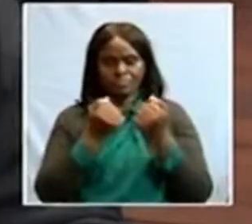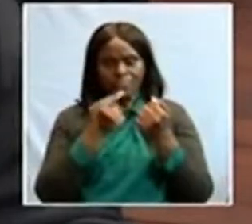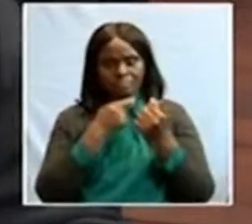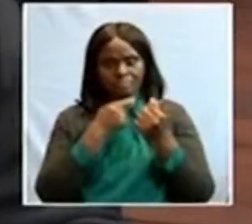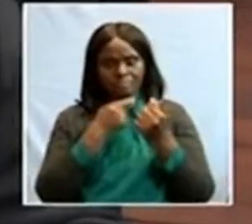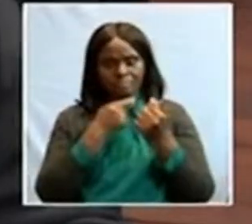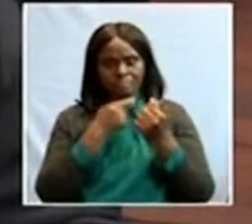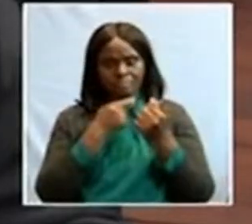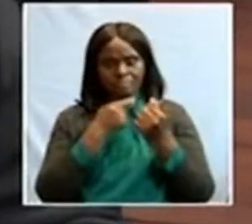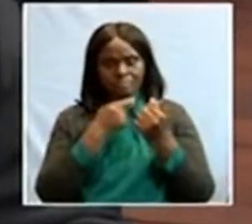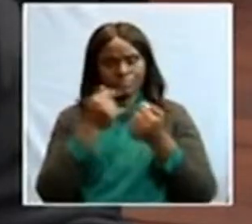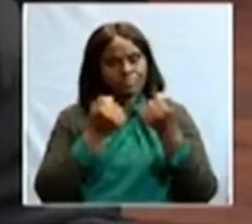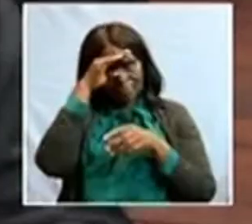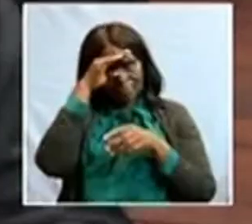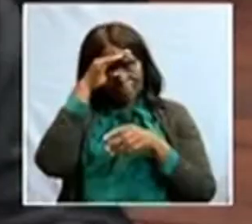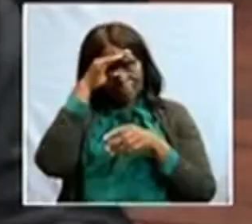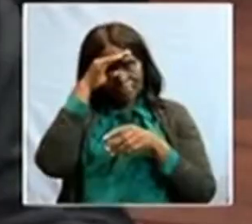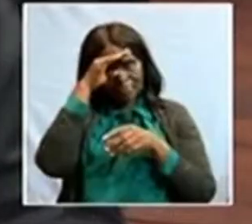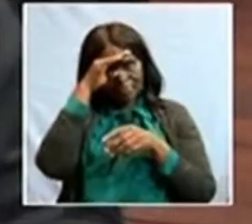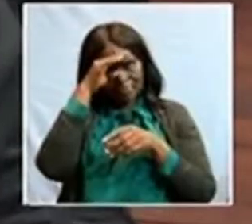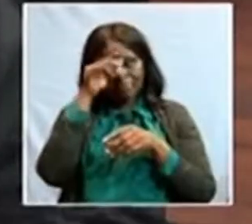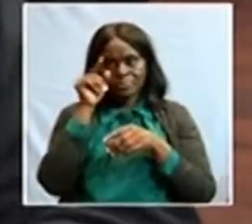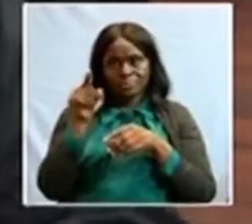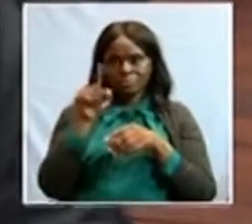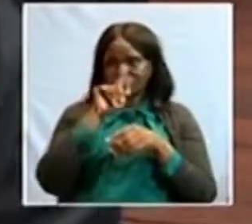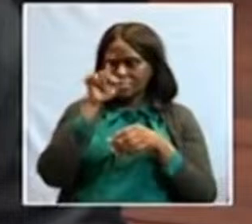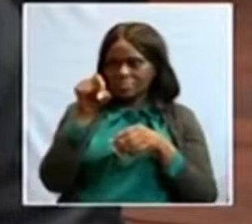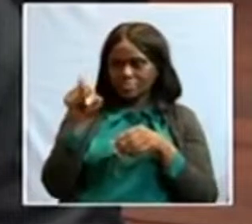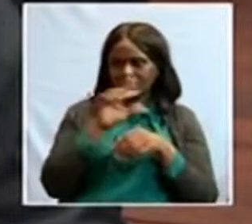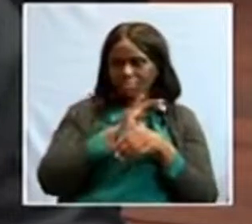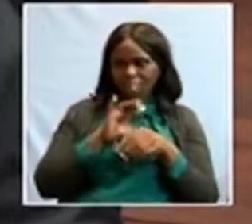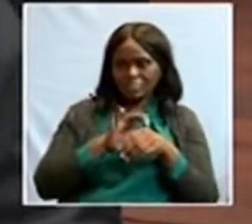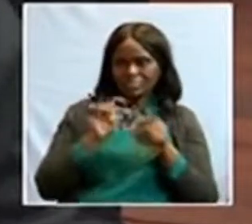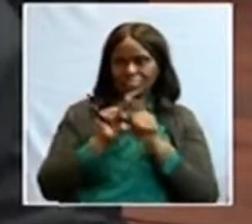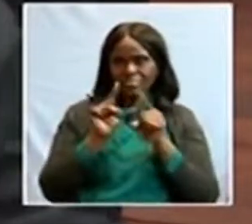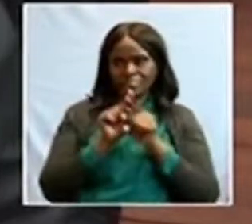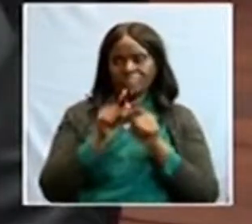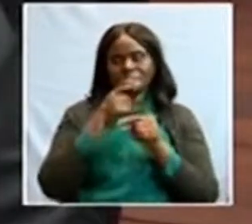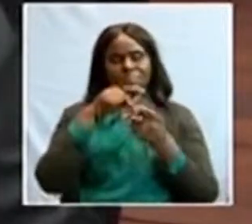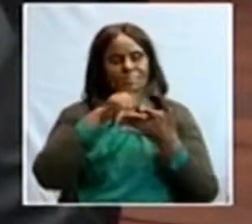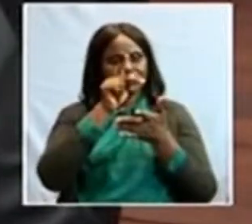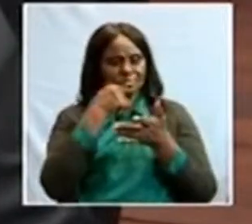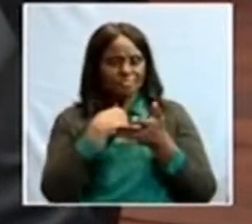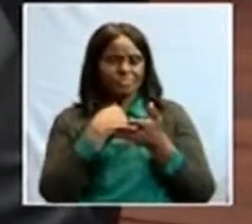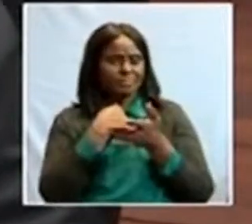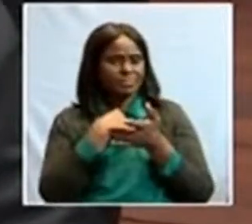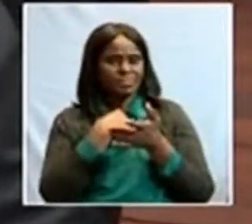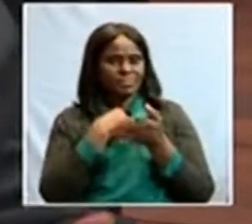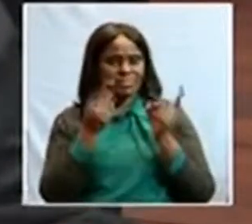it. Or do the insurance company compensate me